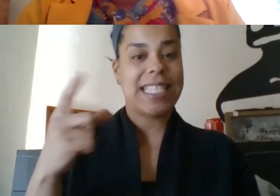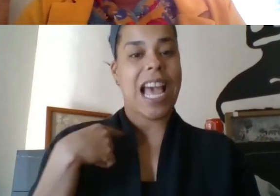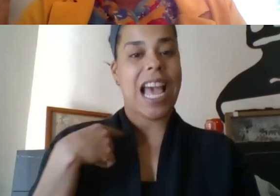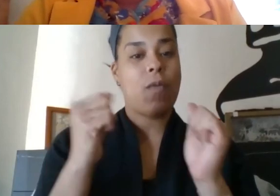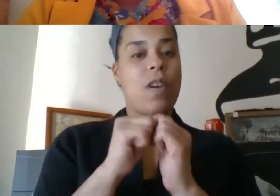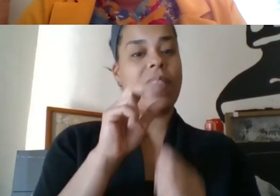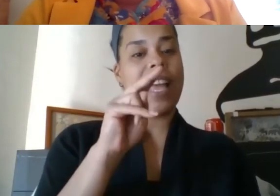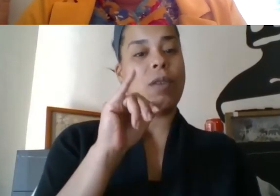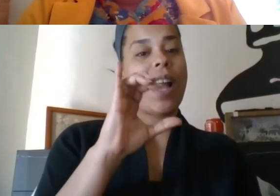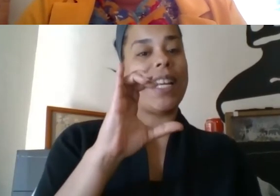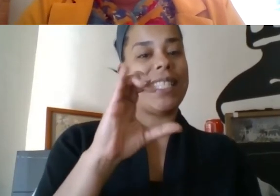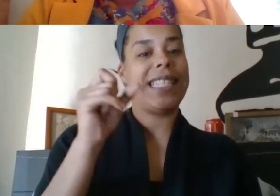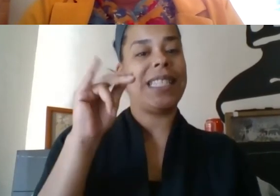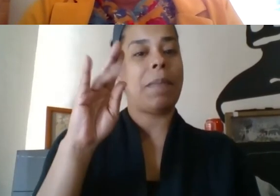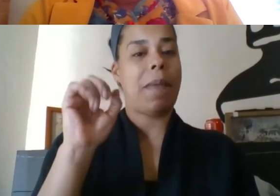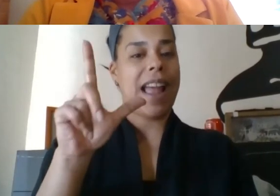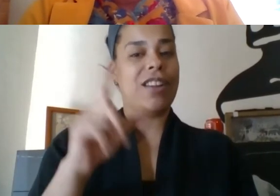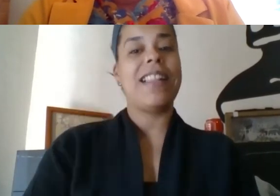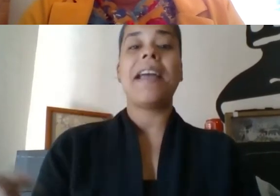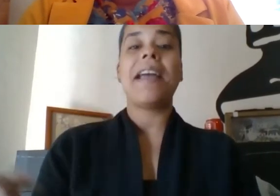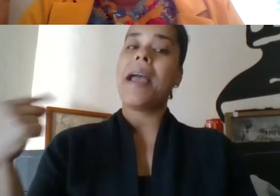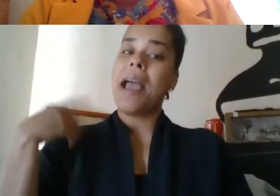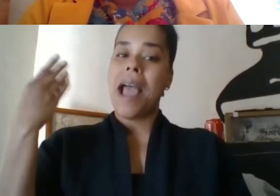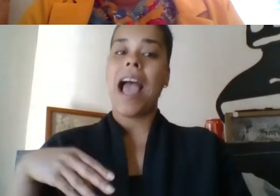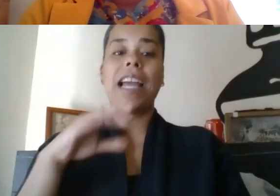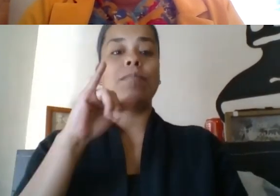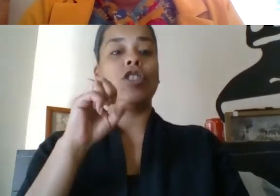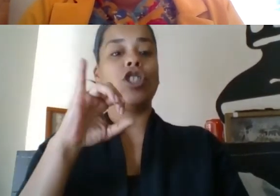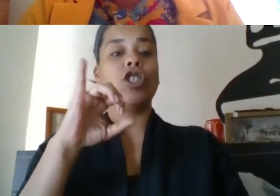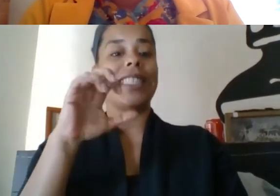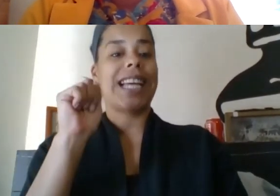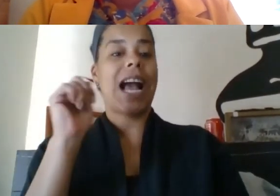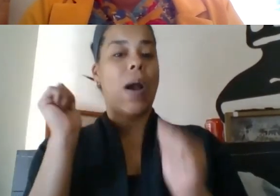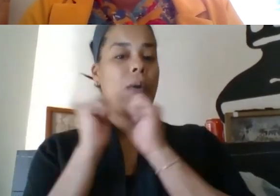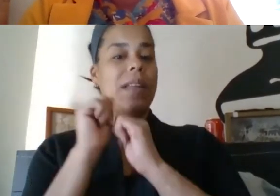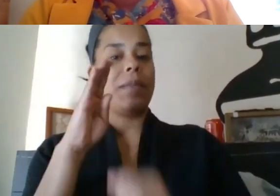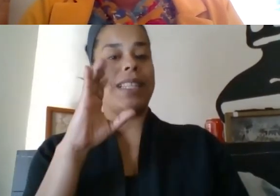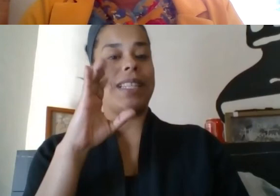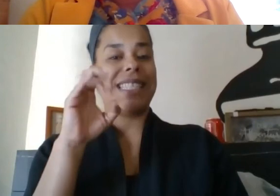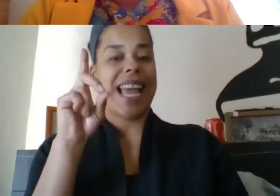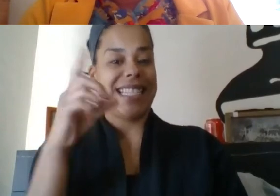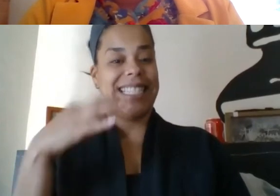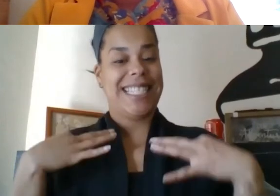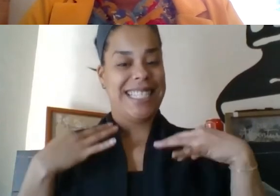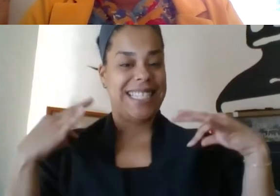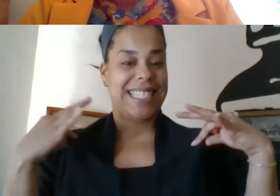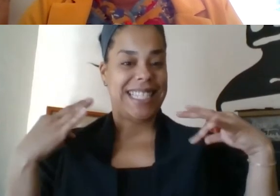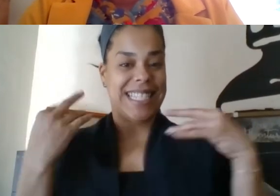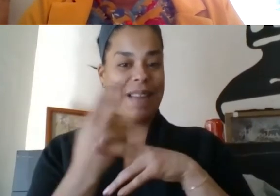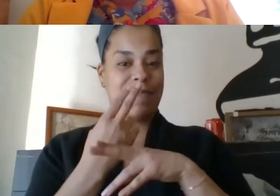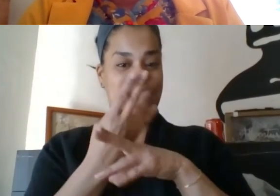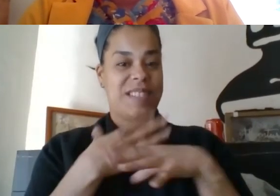Hi, I'm Jessica with BCID, and I'm repping my shirt today. Hey!